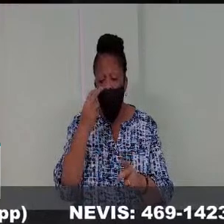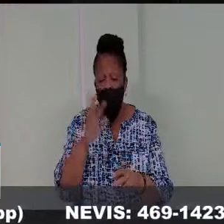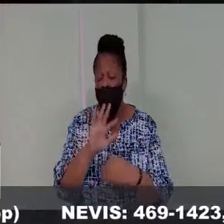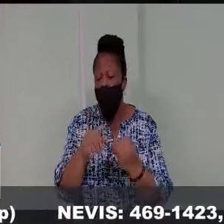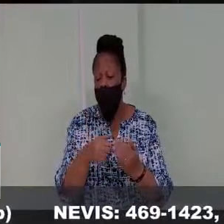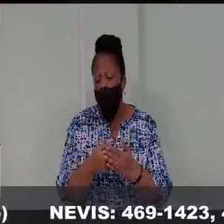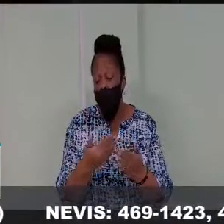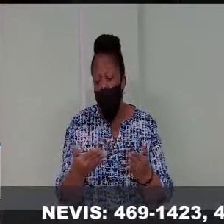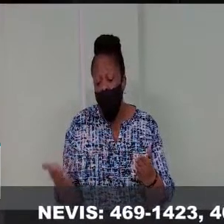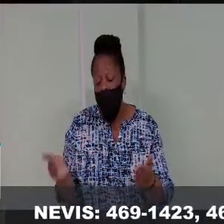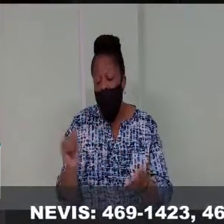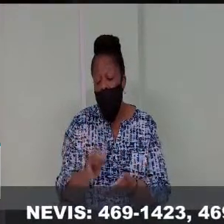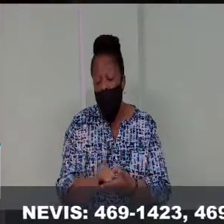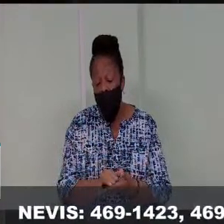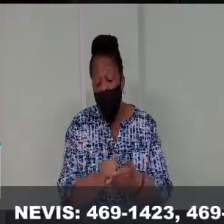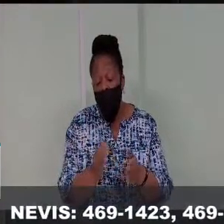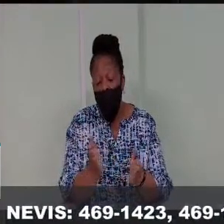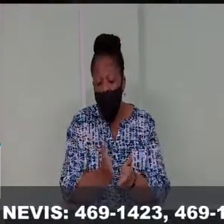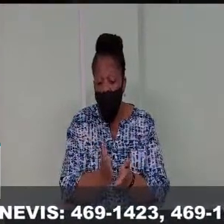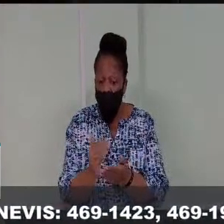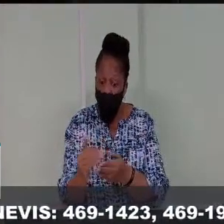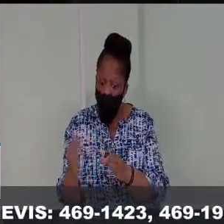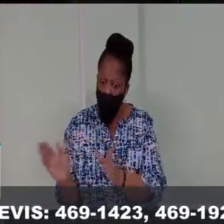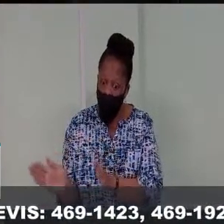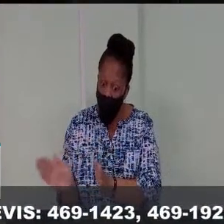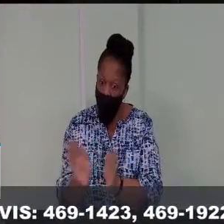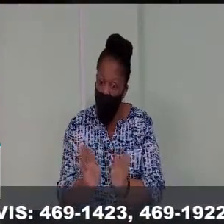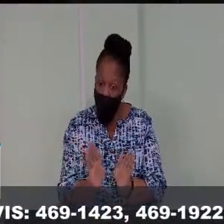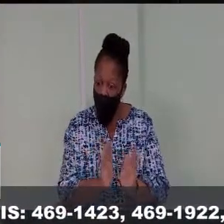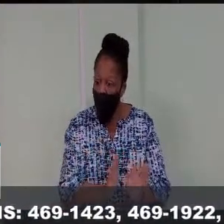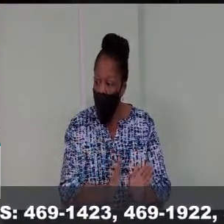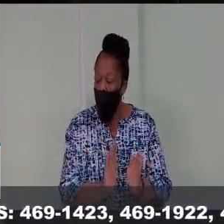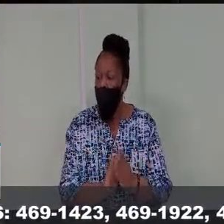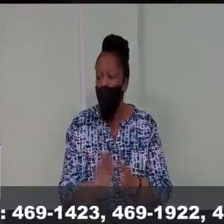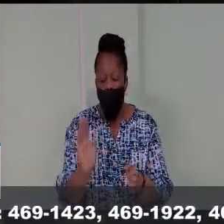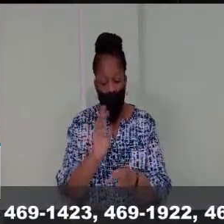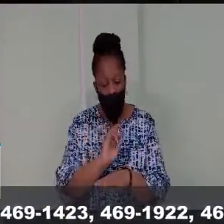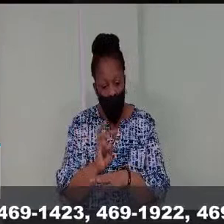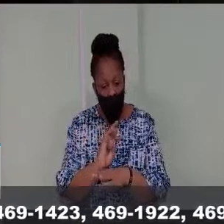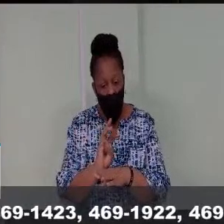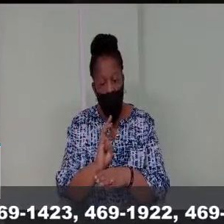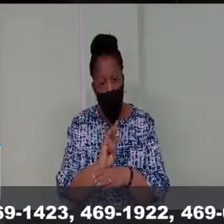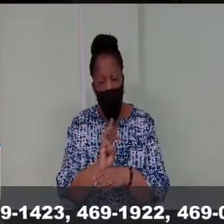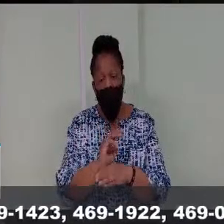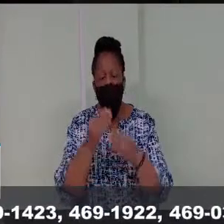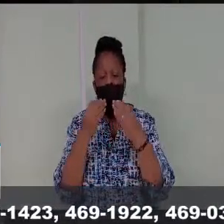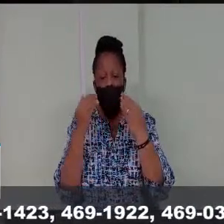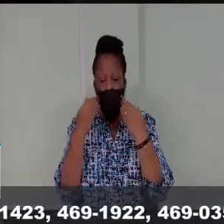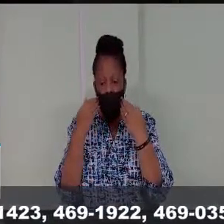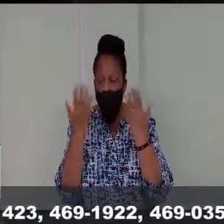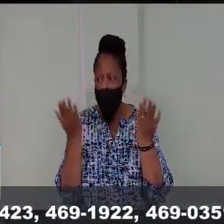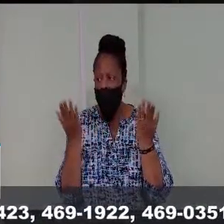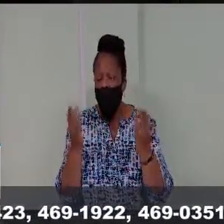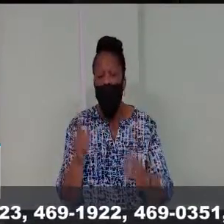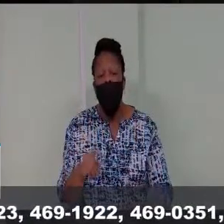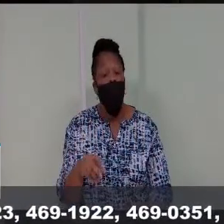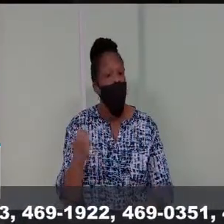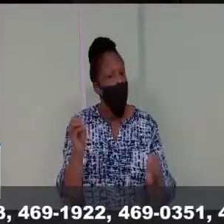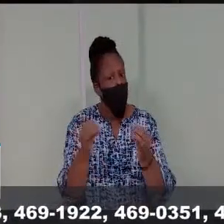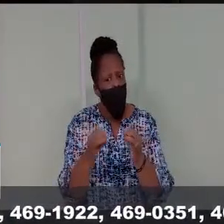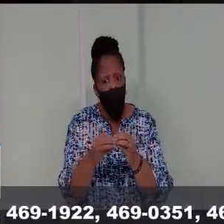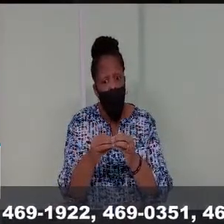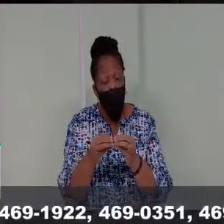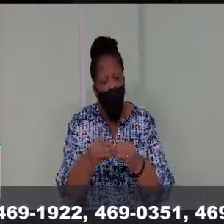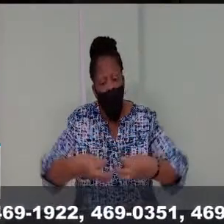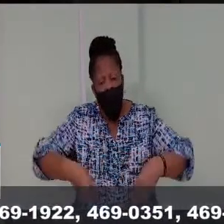place will help us to contain the virus. But one should not be worried about whether or not the virus comes back in here. The most important thing is making